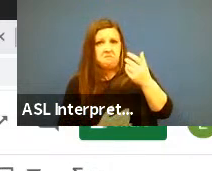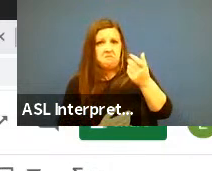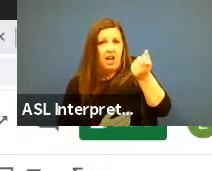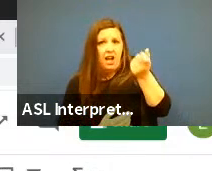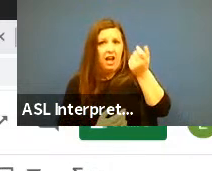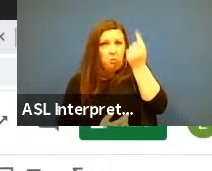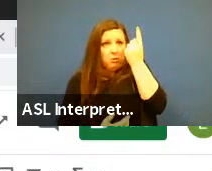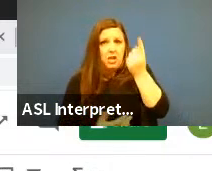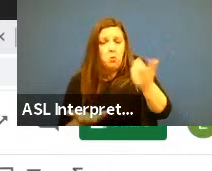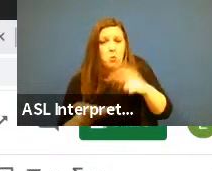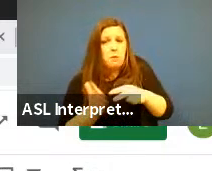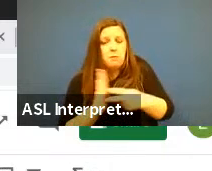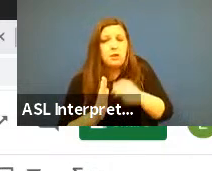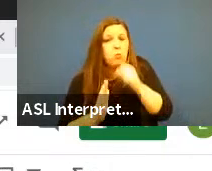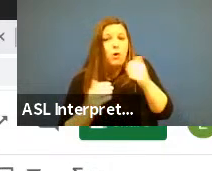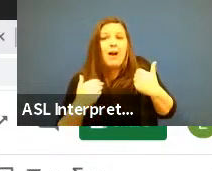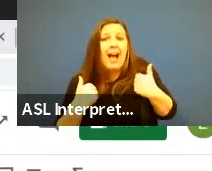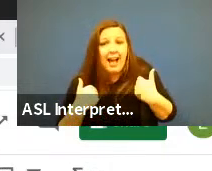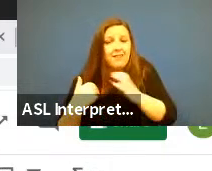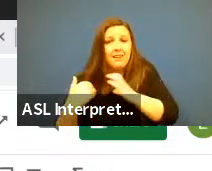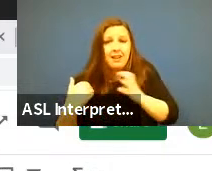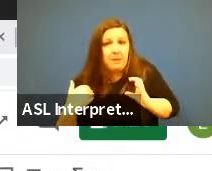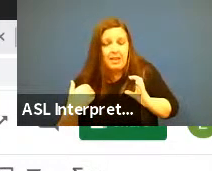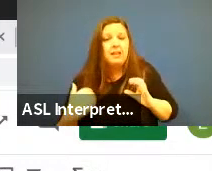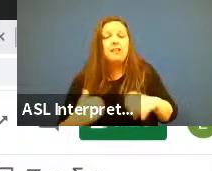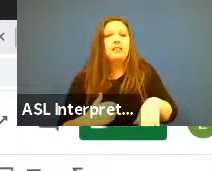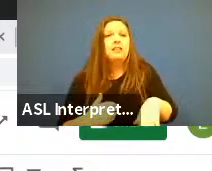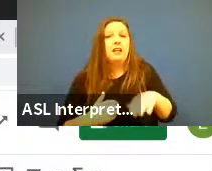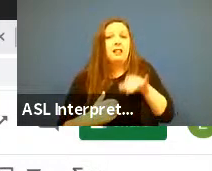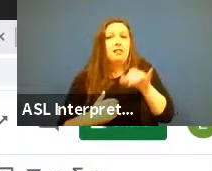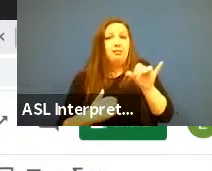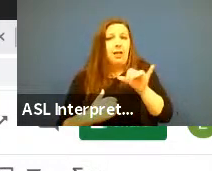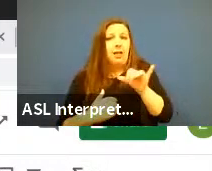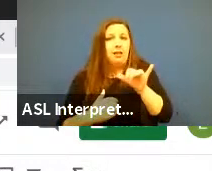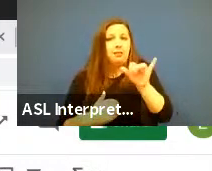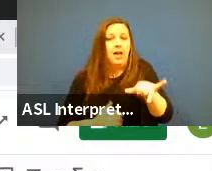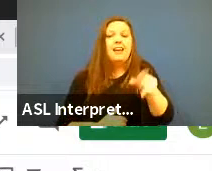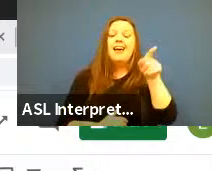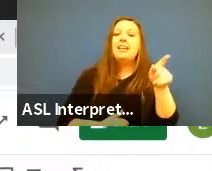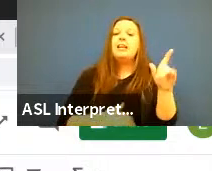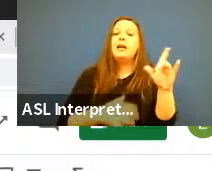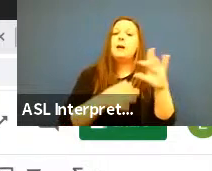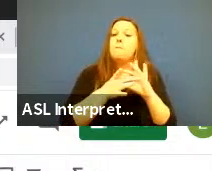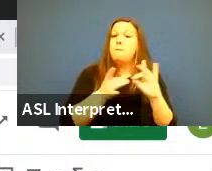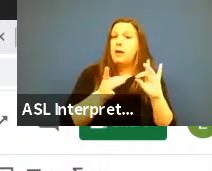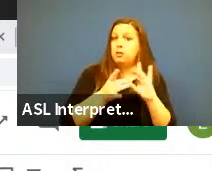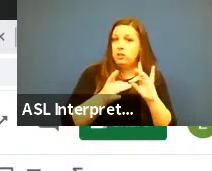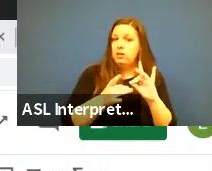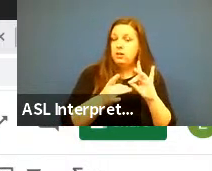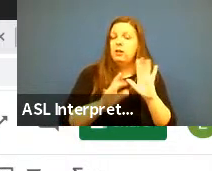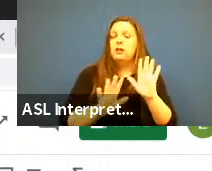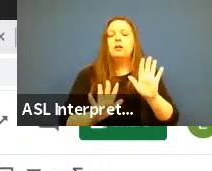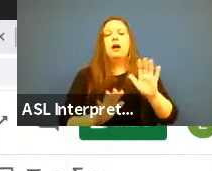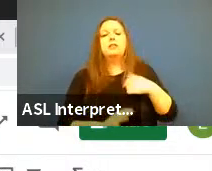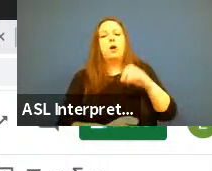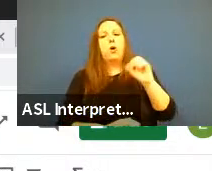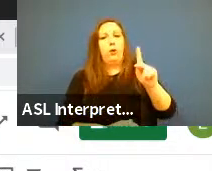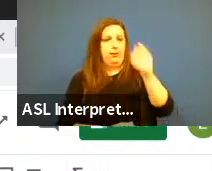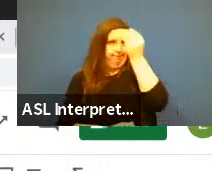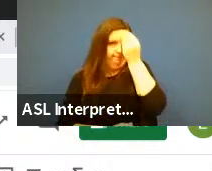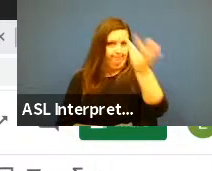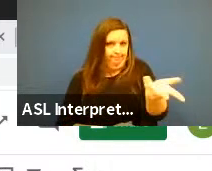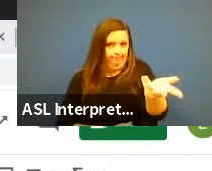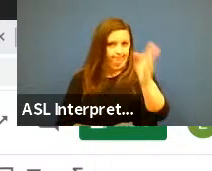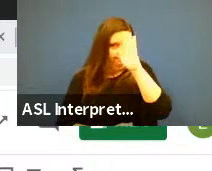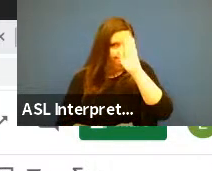of that sort. And he mentioned I said, okay, but let me just cut through the chase. I said,